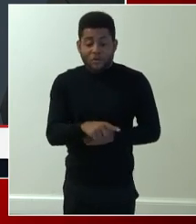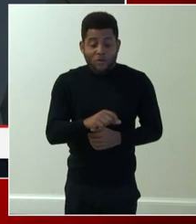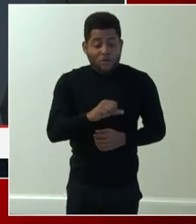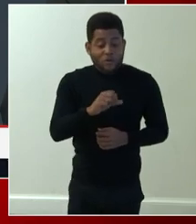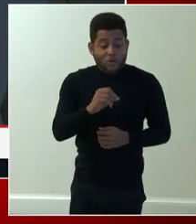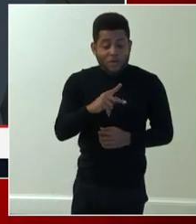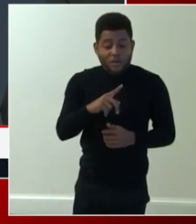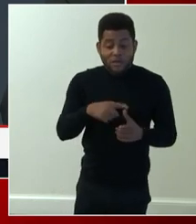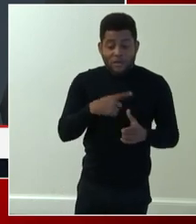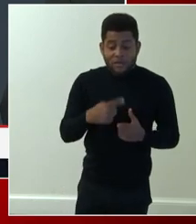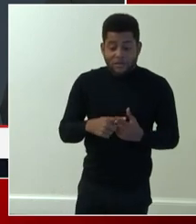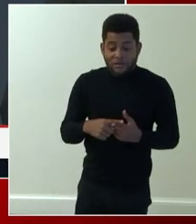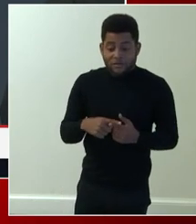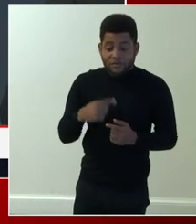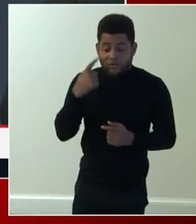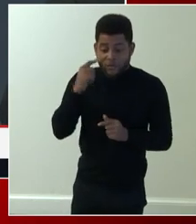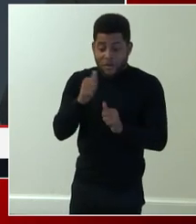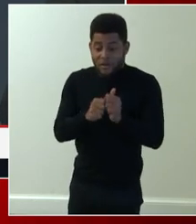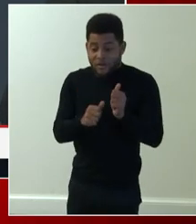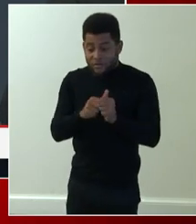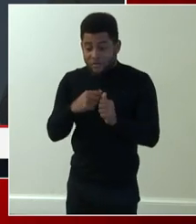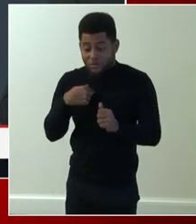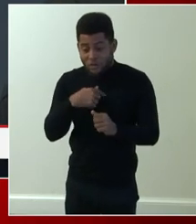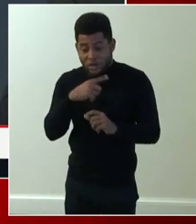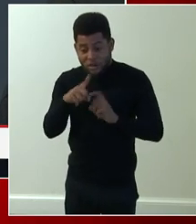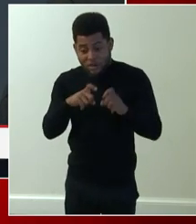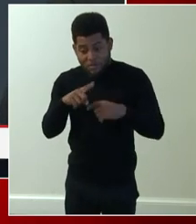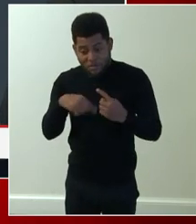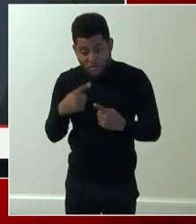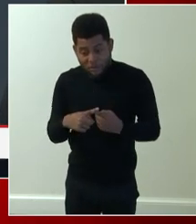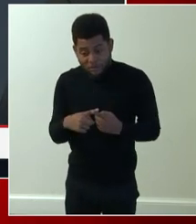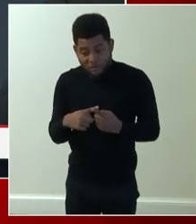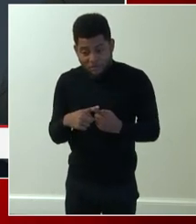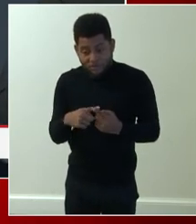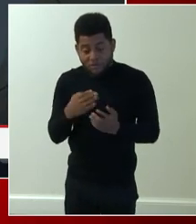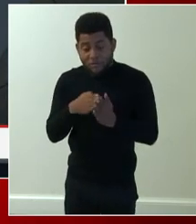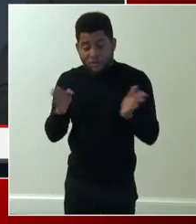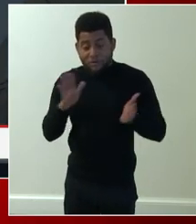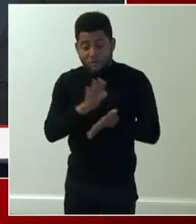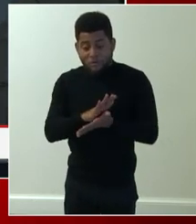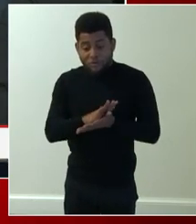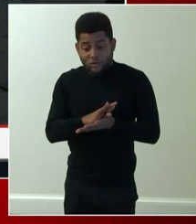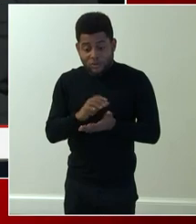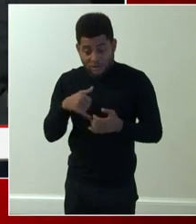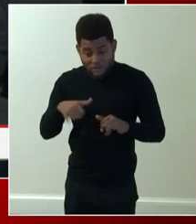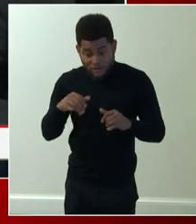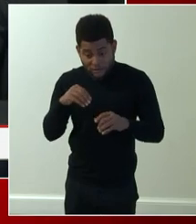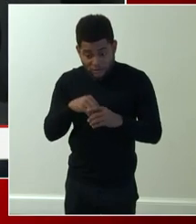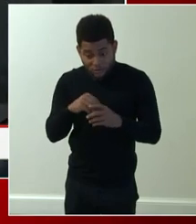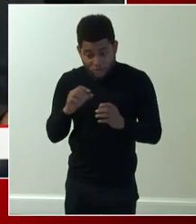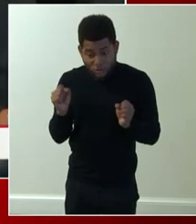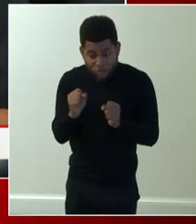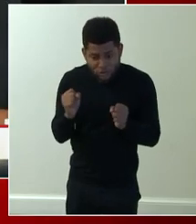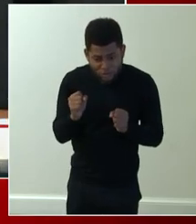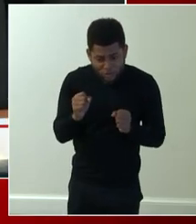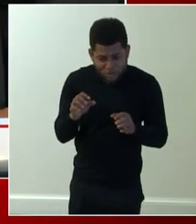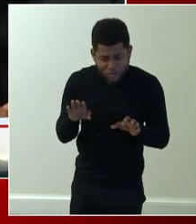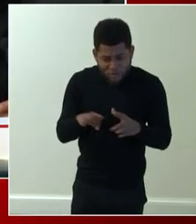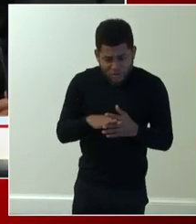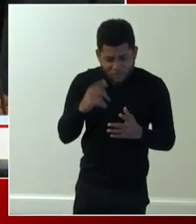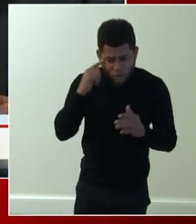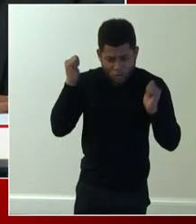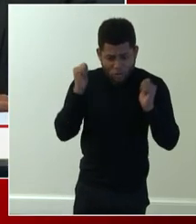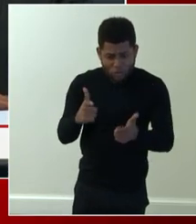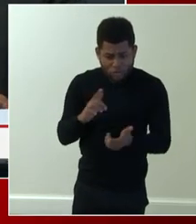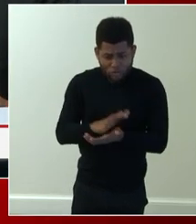Dr. Kirby, if I could ask you about schools, and I apologize for not knowing, DC's public schools, are they still in session? Is winter break started? They're in class today? DC